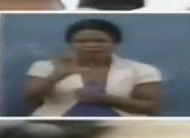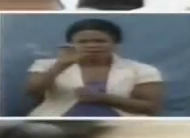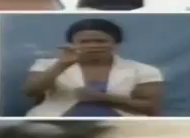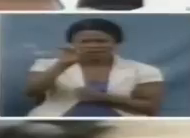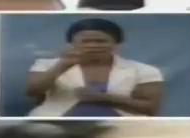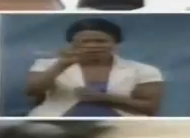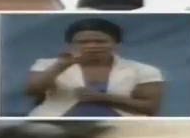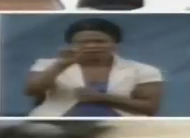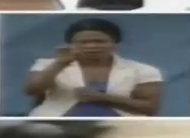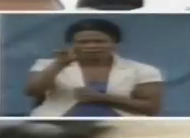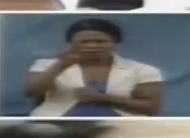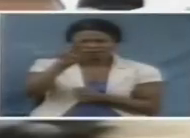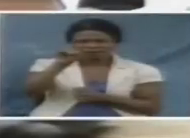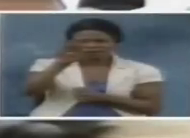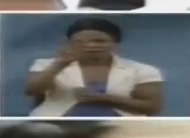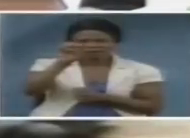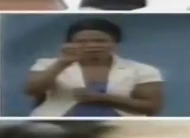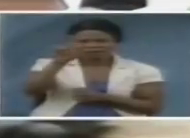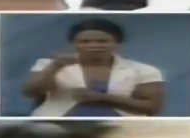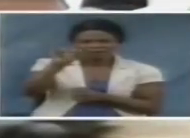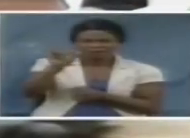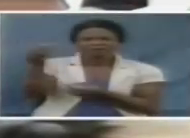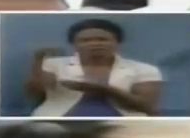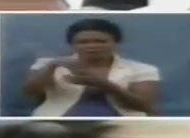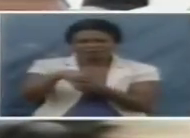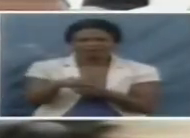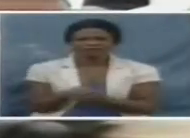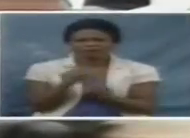In particular, Dundumwezi. Mr. Speaker,